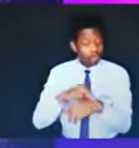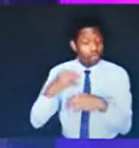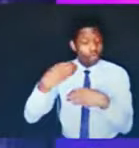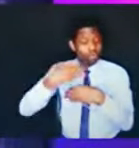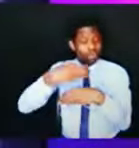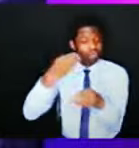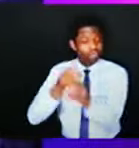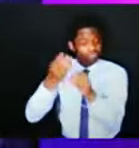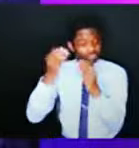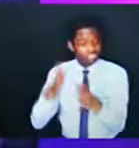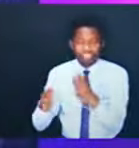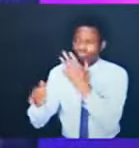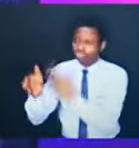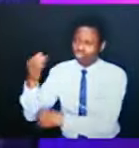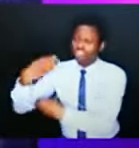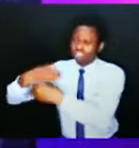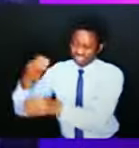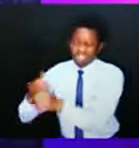are of the Lord.